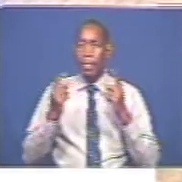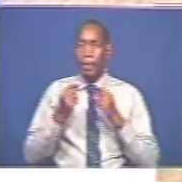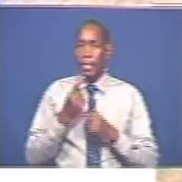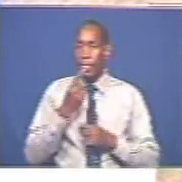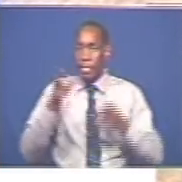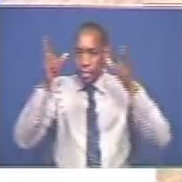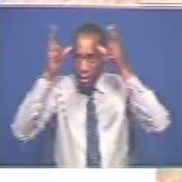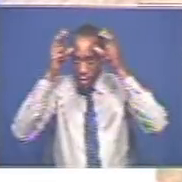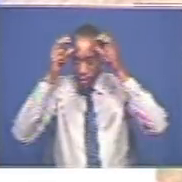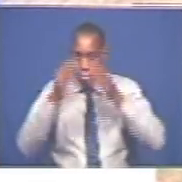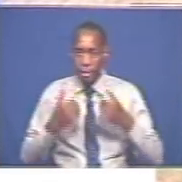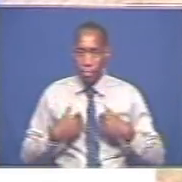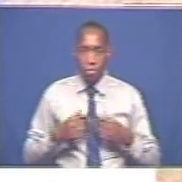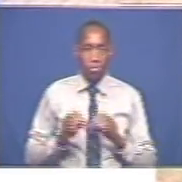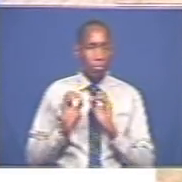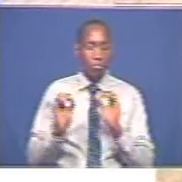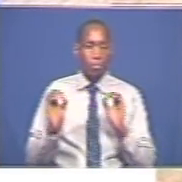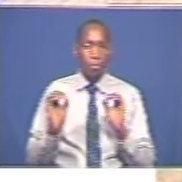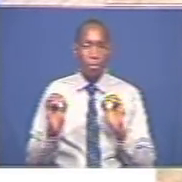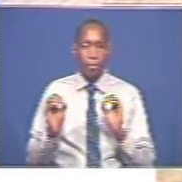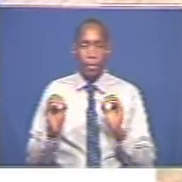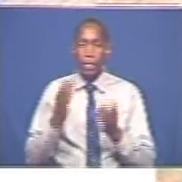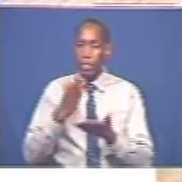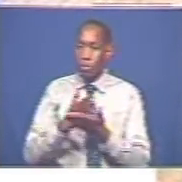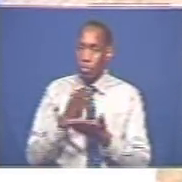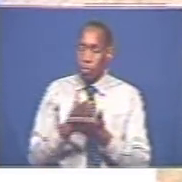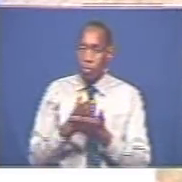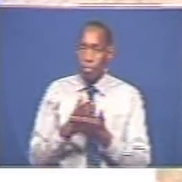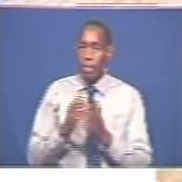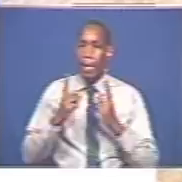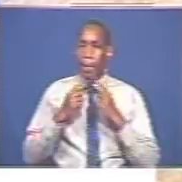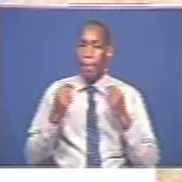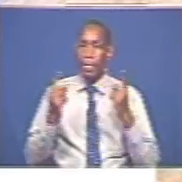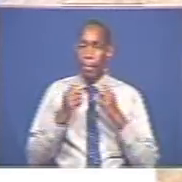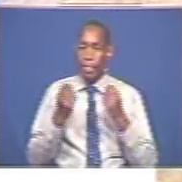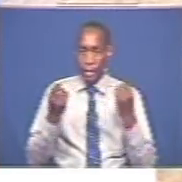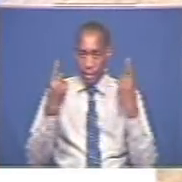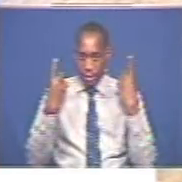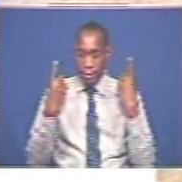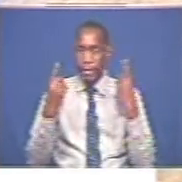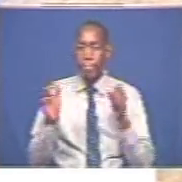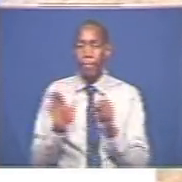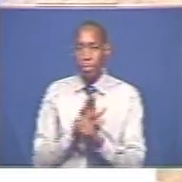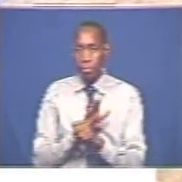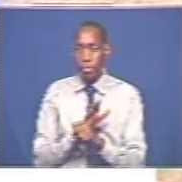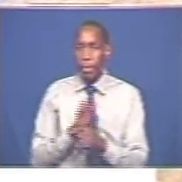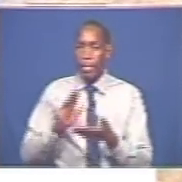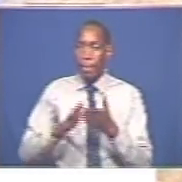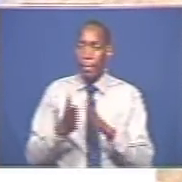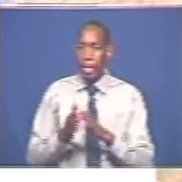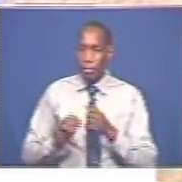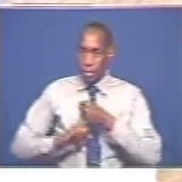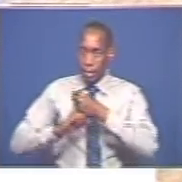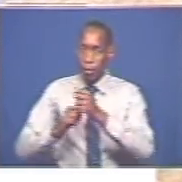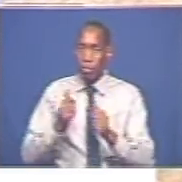No. No, he did not. Actually, he was quite understanding, and he became that support that